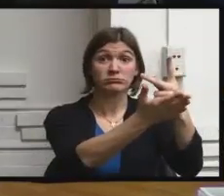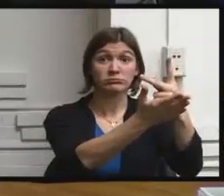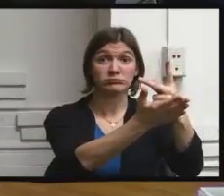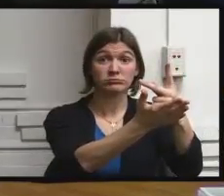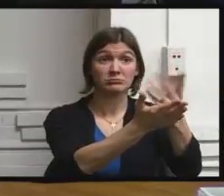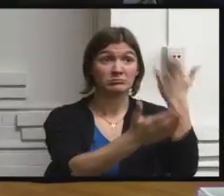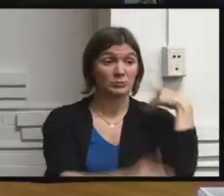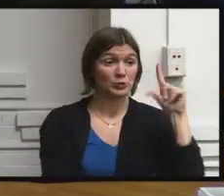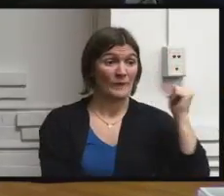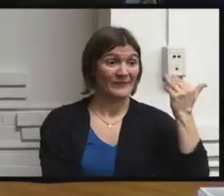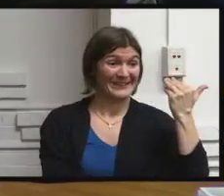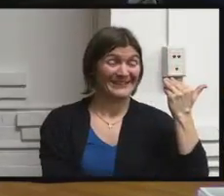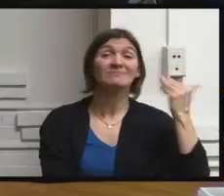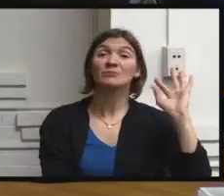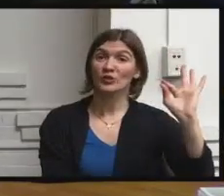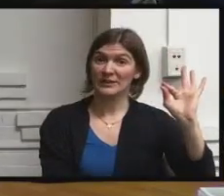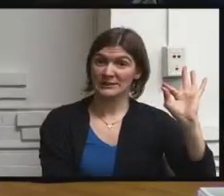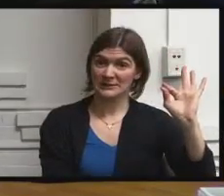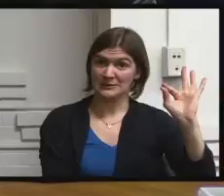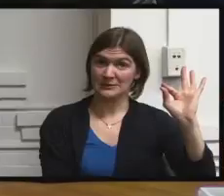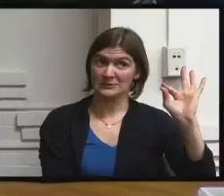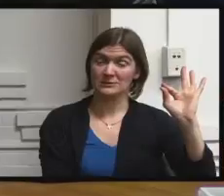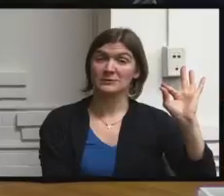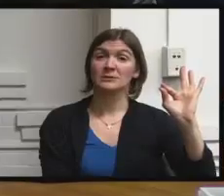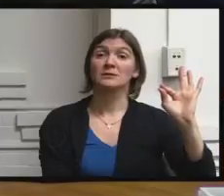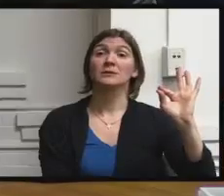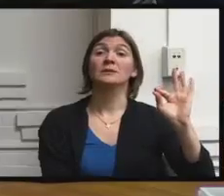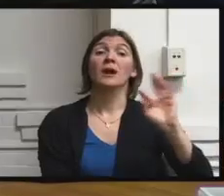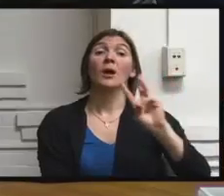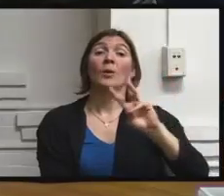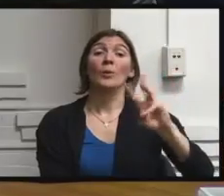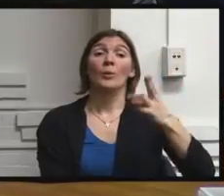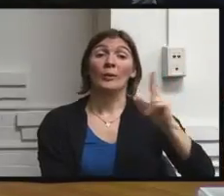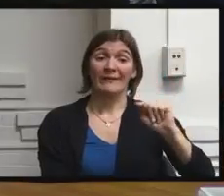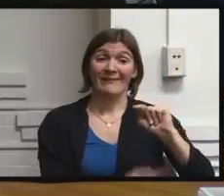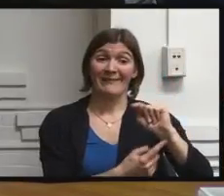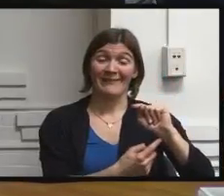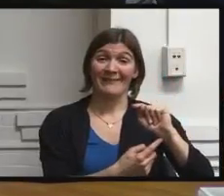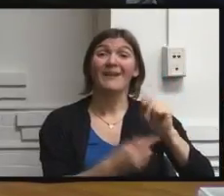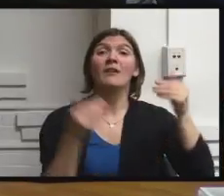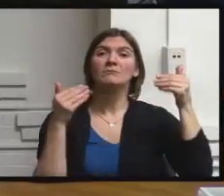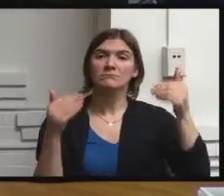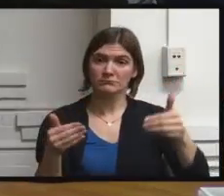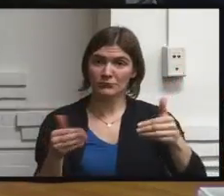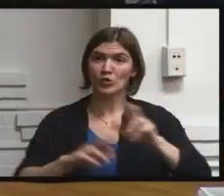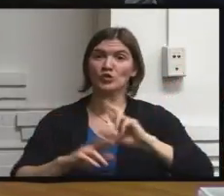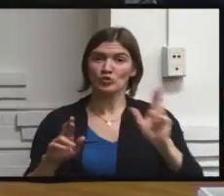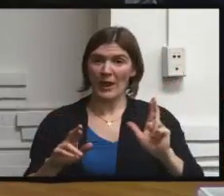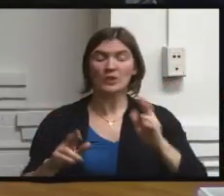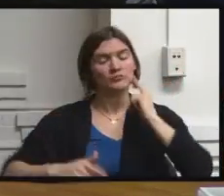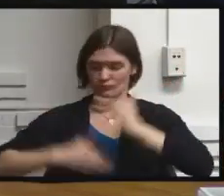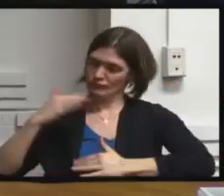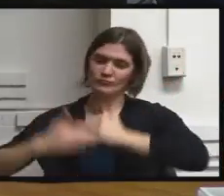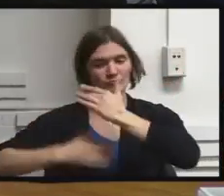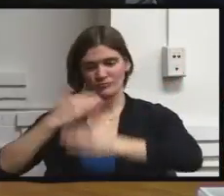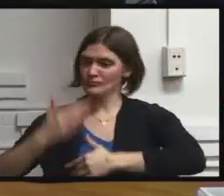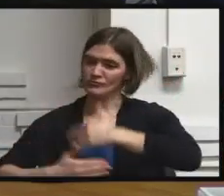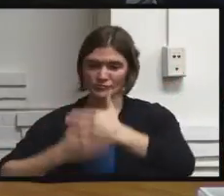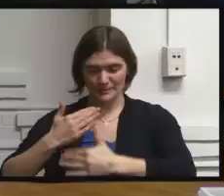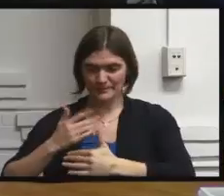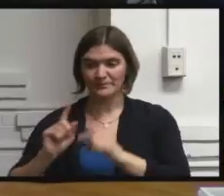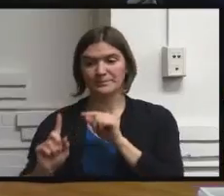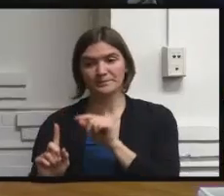in 2015. The Housing Trust then proceeded with steps towards implementing the project, and in